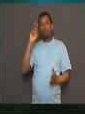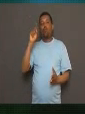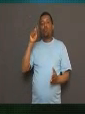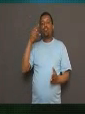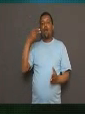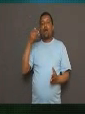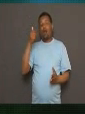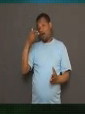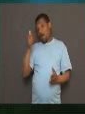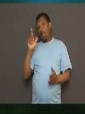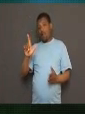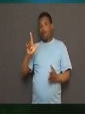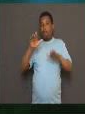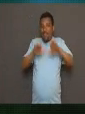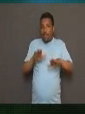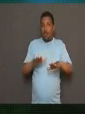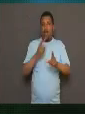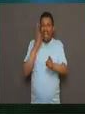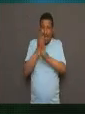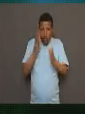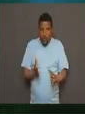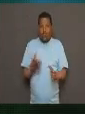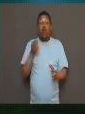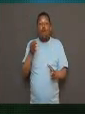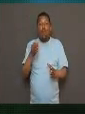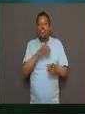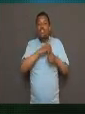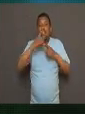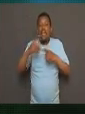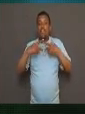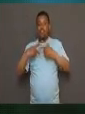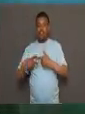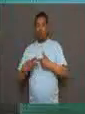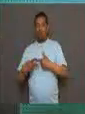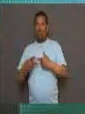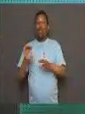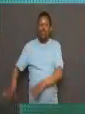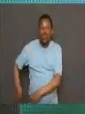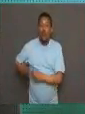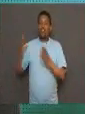Azimuthal projections maintain accuracy of direction.